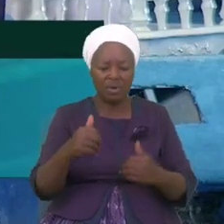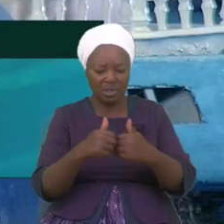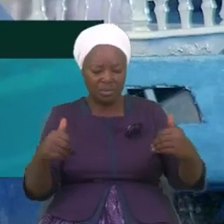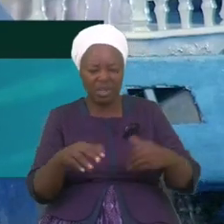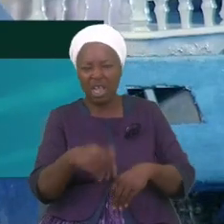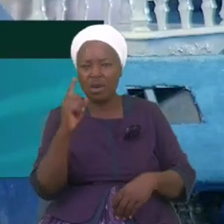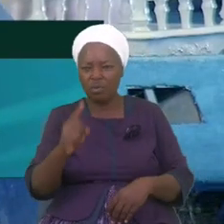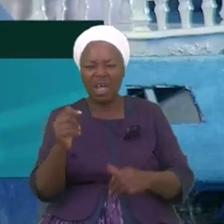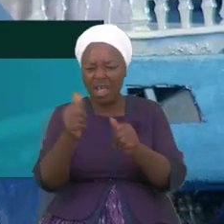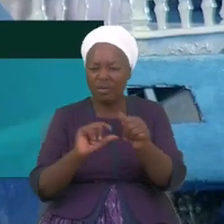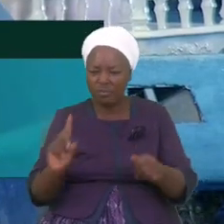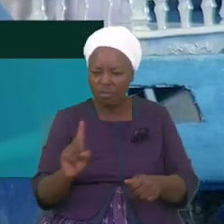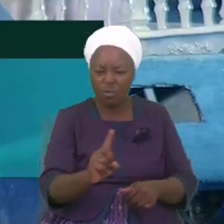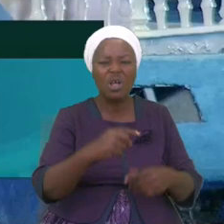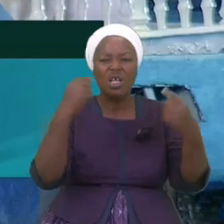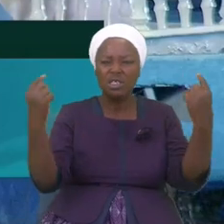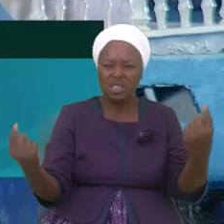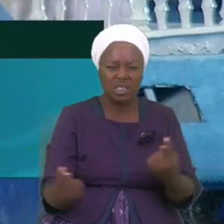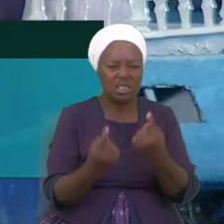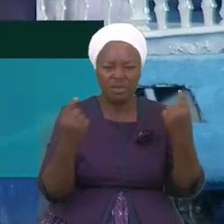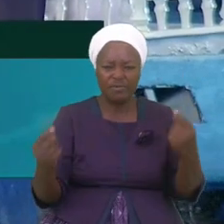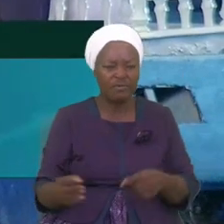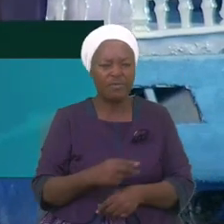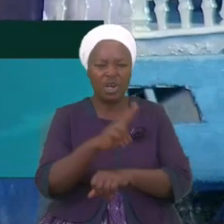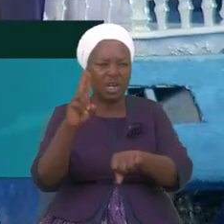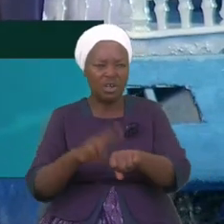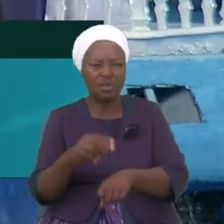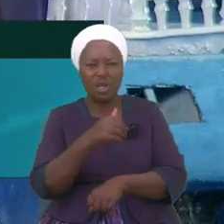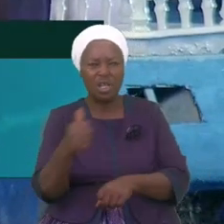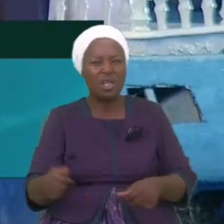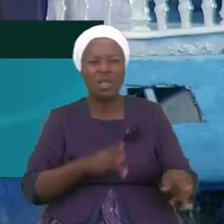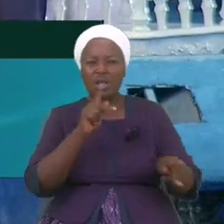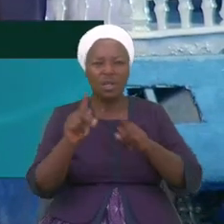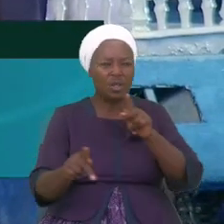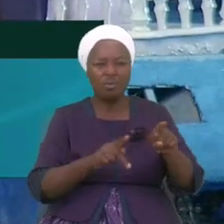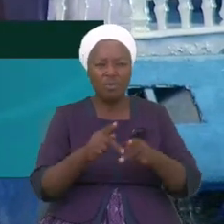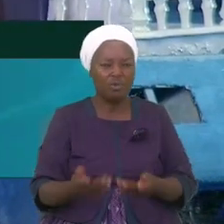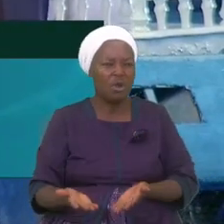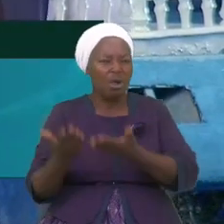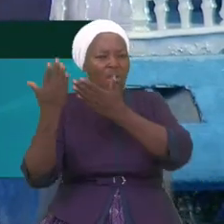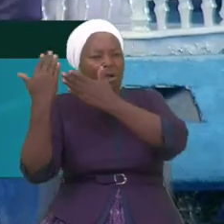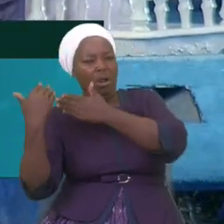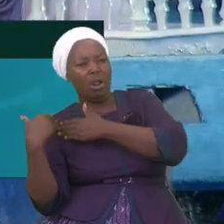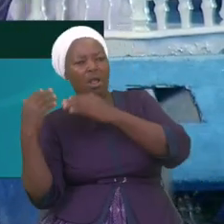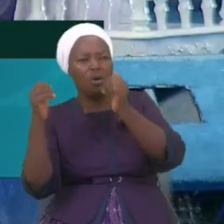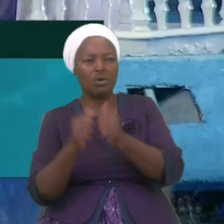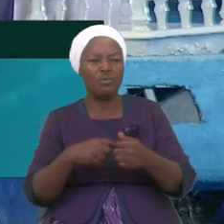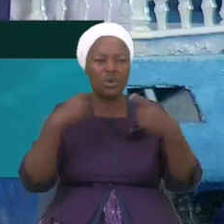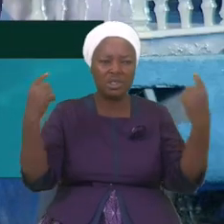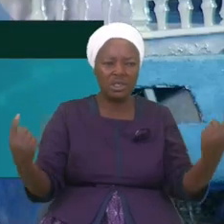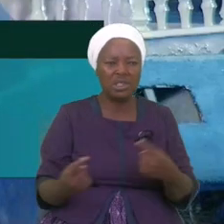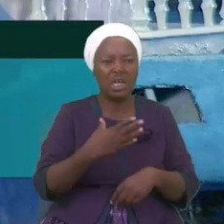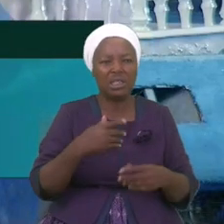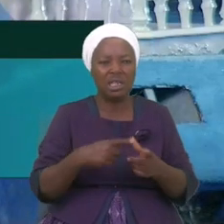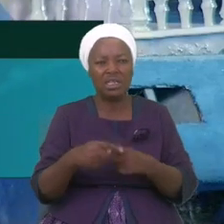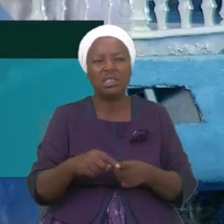Everyone, sinful nation, a people laden with iniquity. And then he said, a